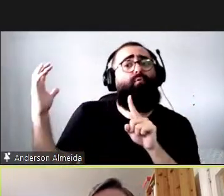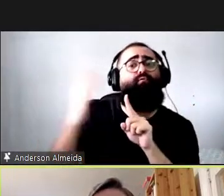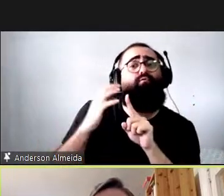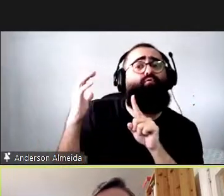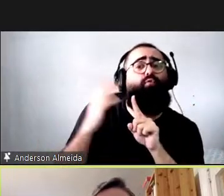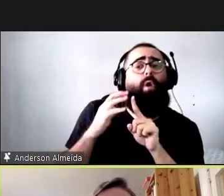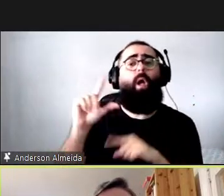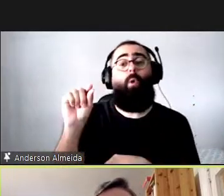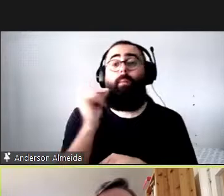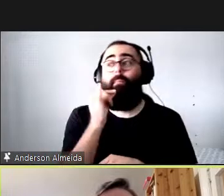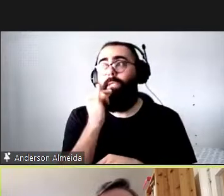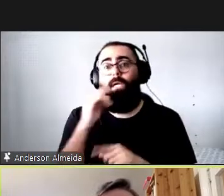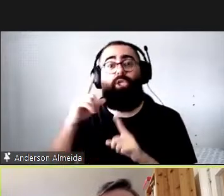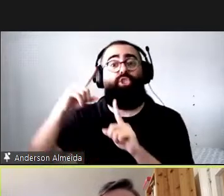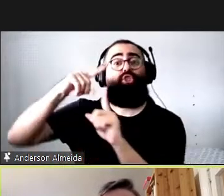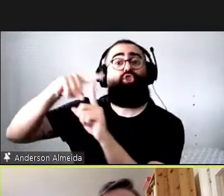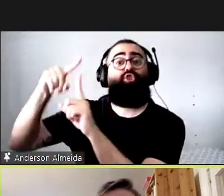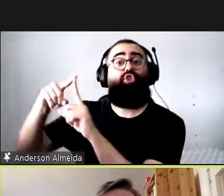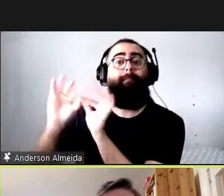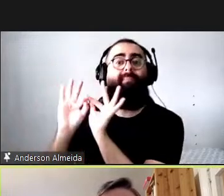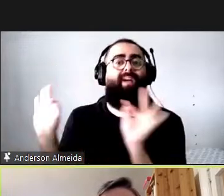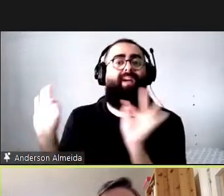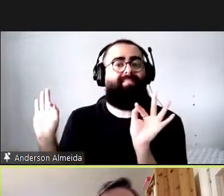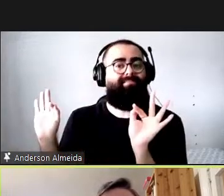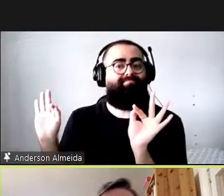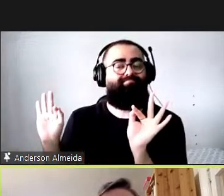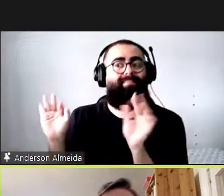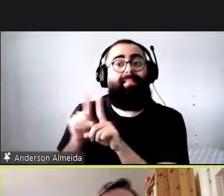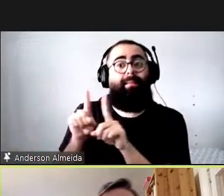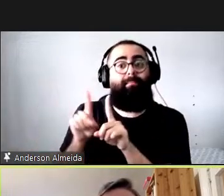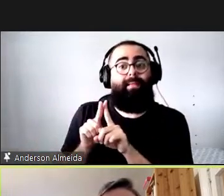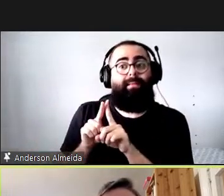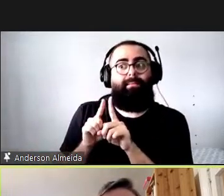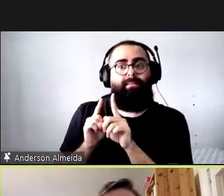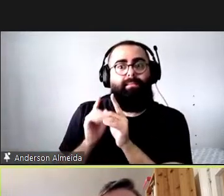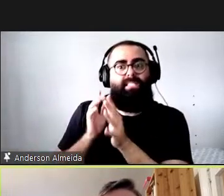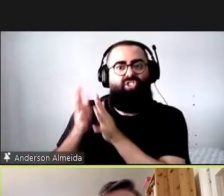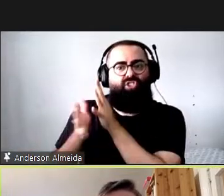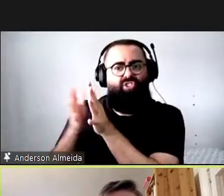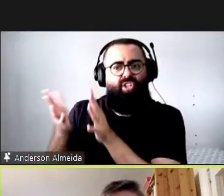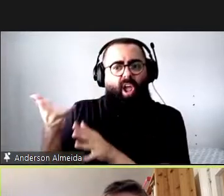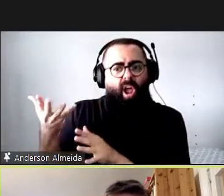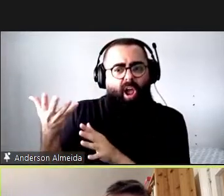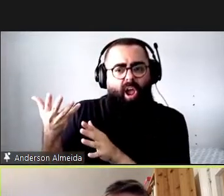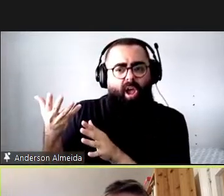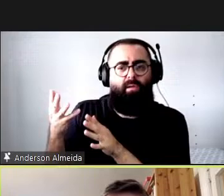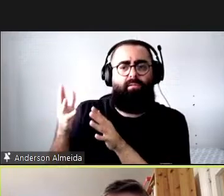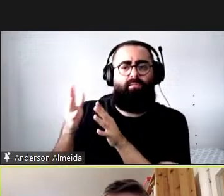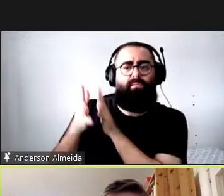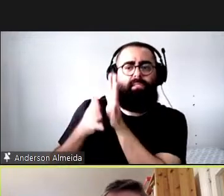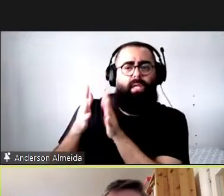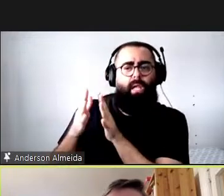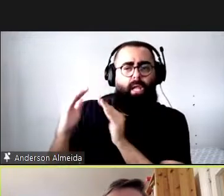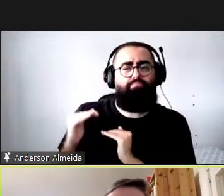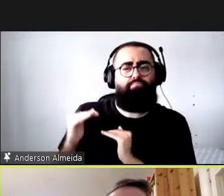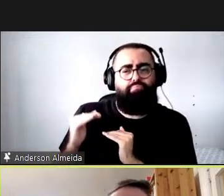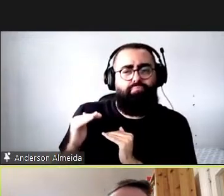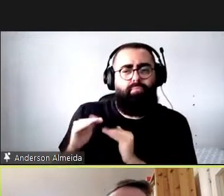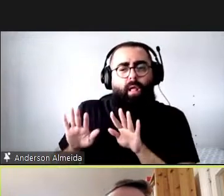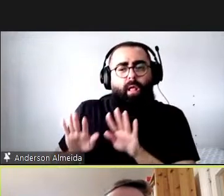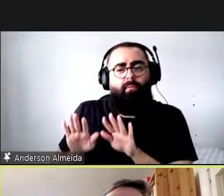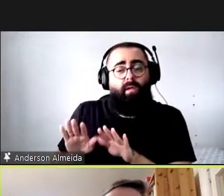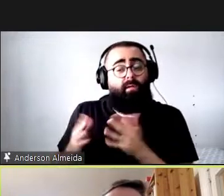phrase structure or signing rate or those other